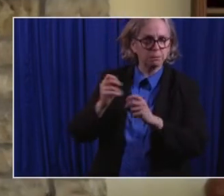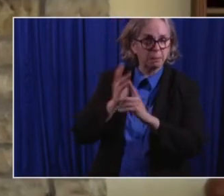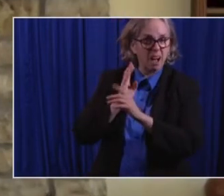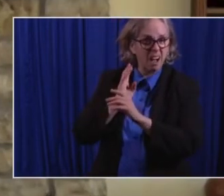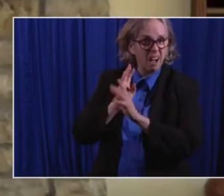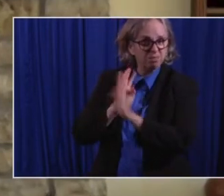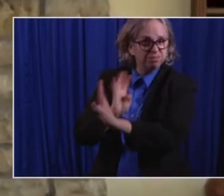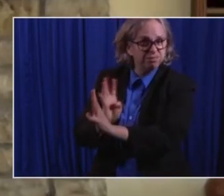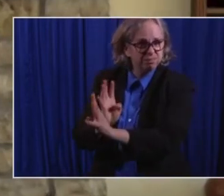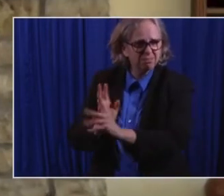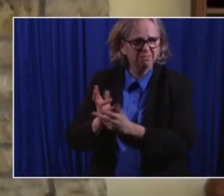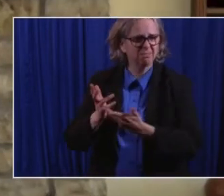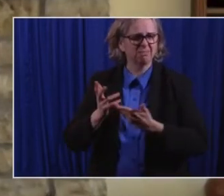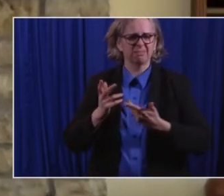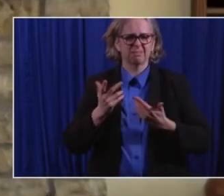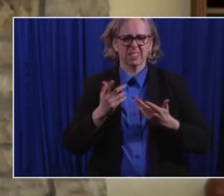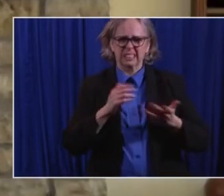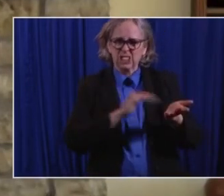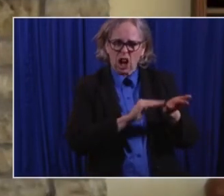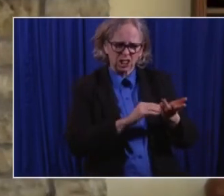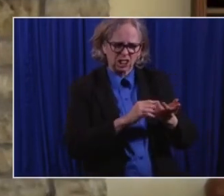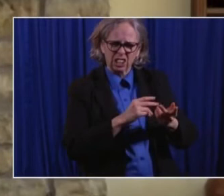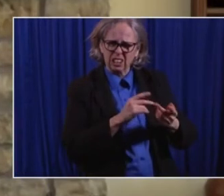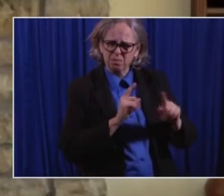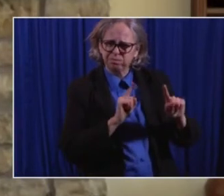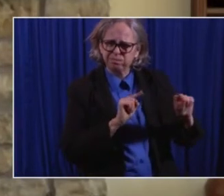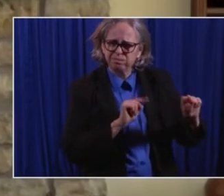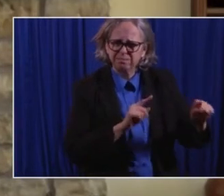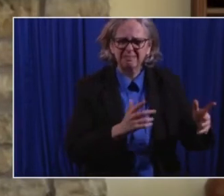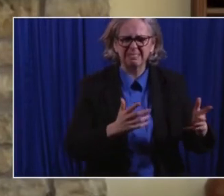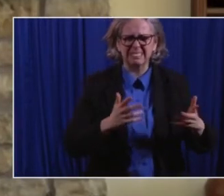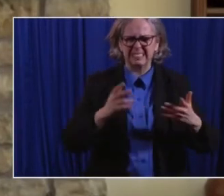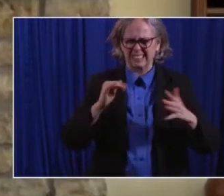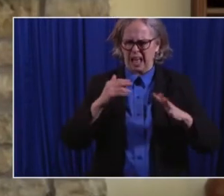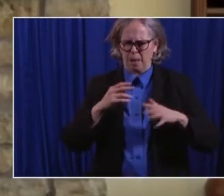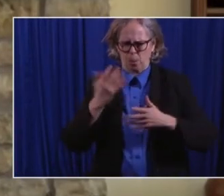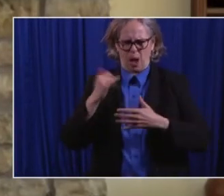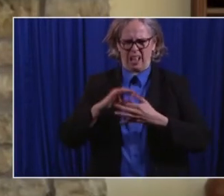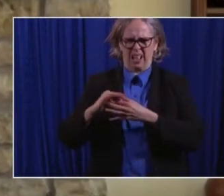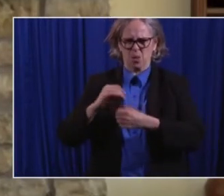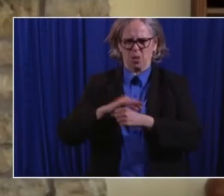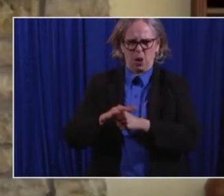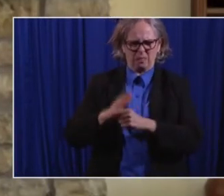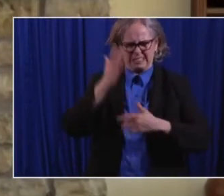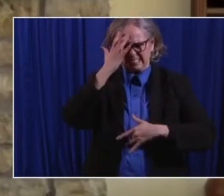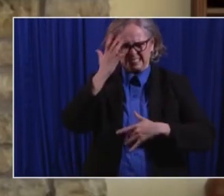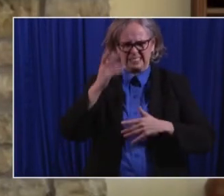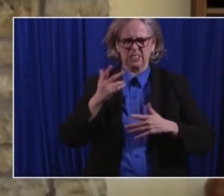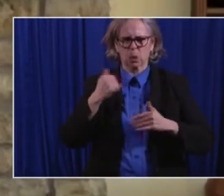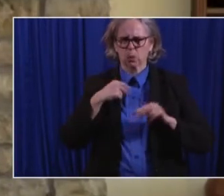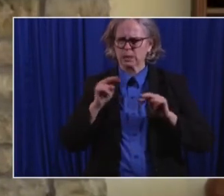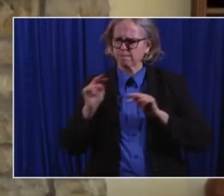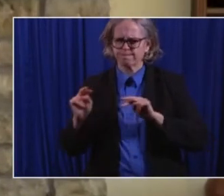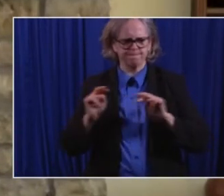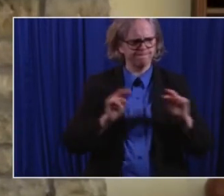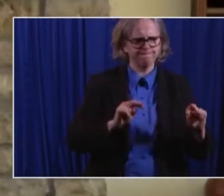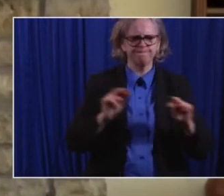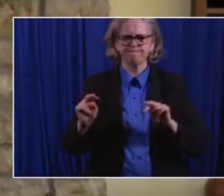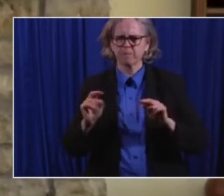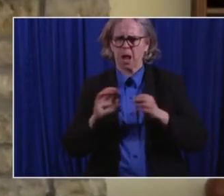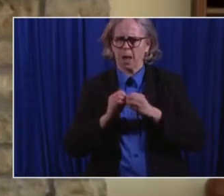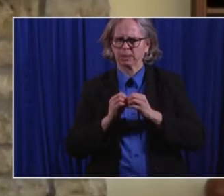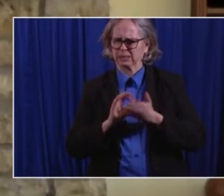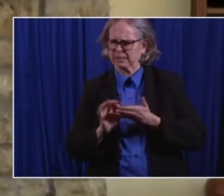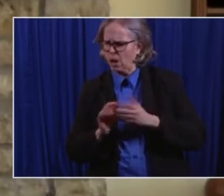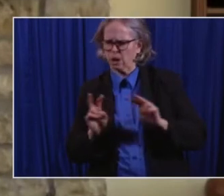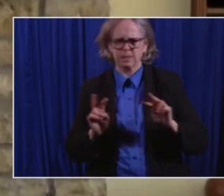going into their doctor with COVID symptoms. So these are all things that we are going to watch, and we're going to